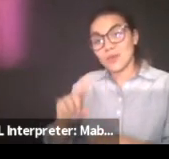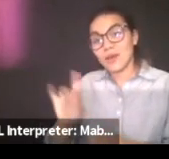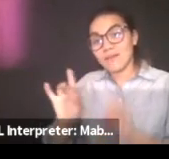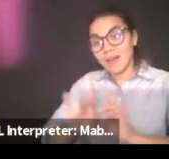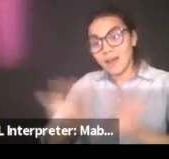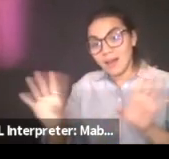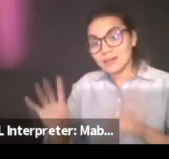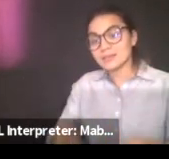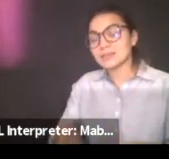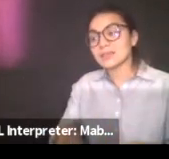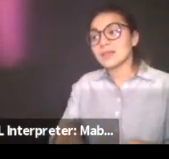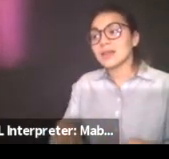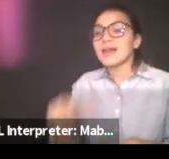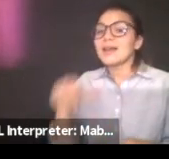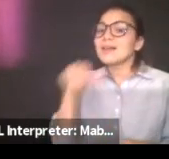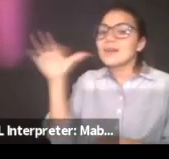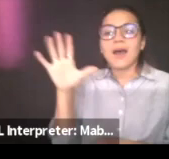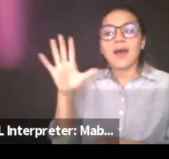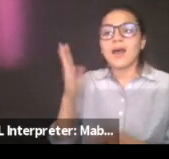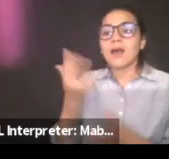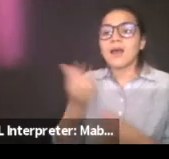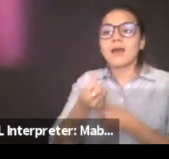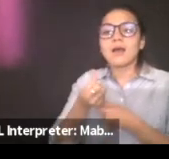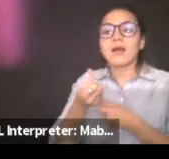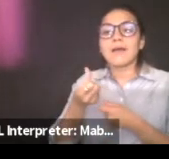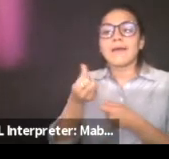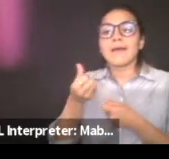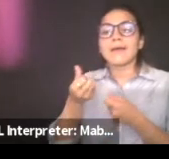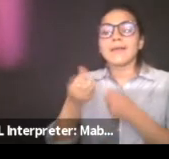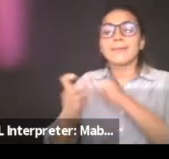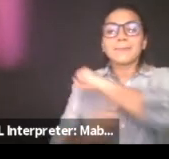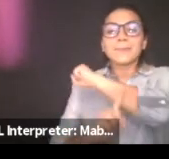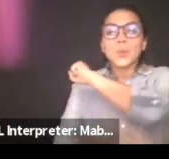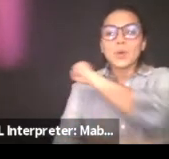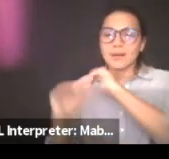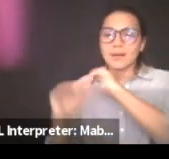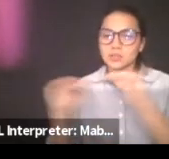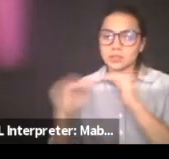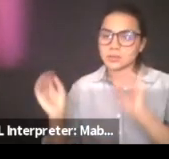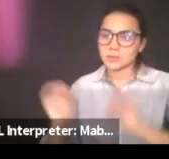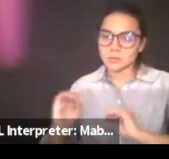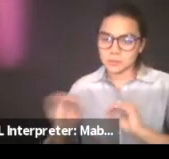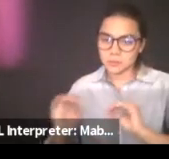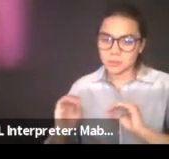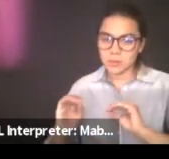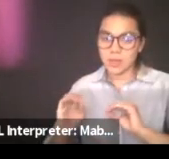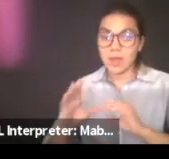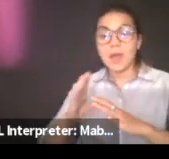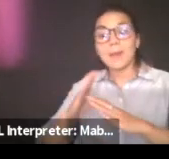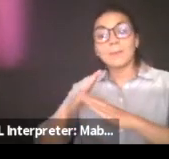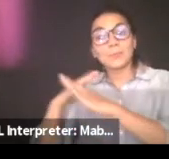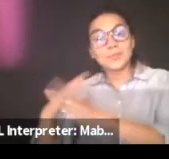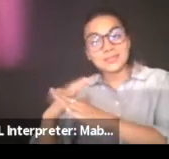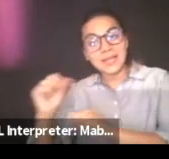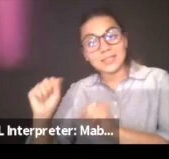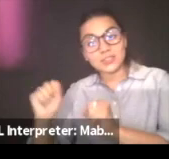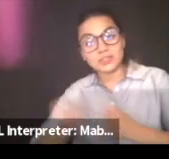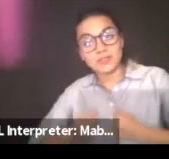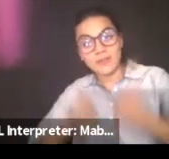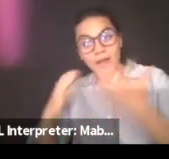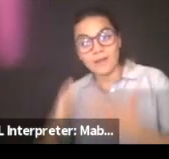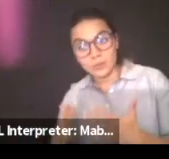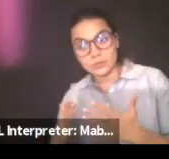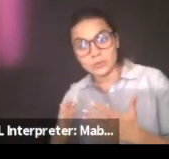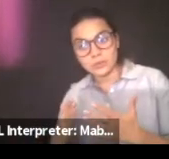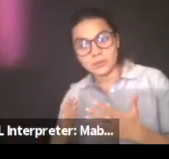engage in punitive justice, but hold the folks who've done us harm accountable and keep survivors safe. These things allow us to